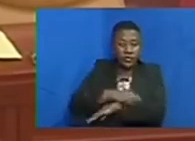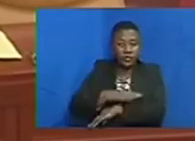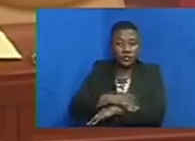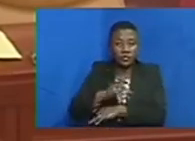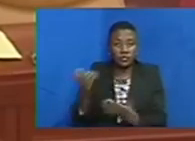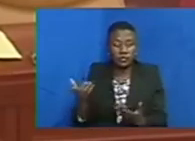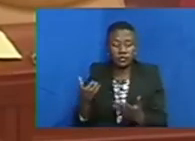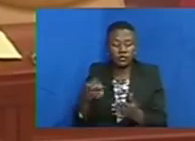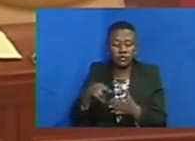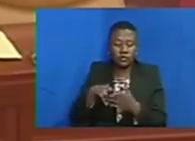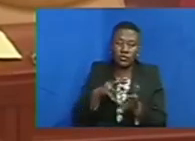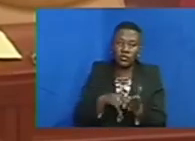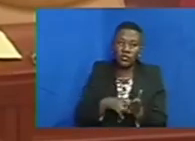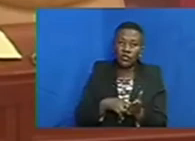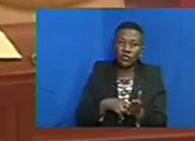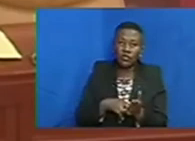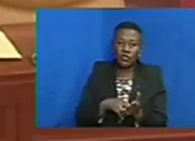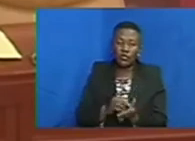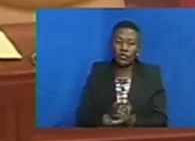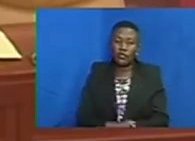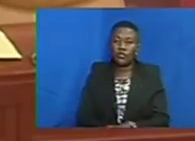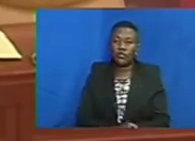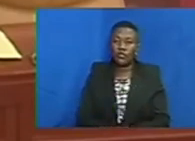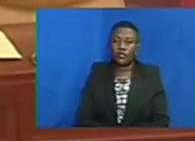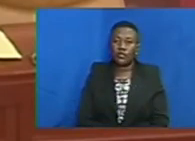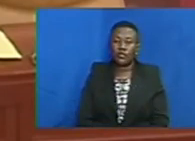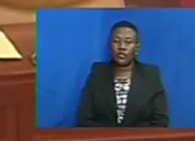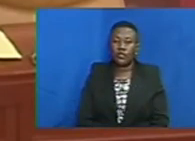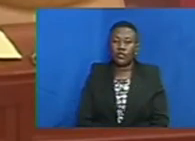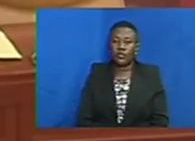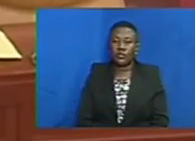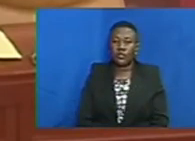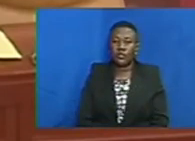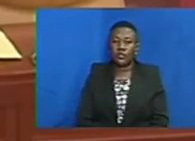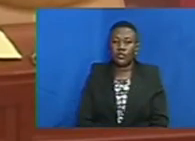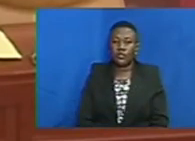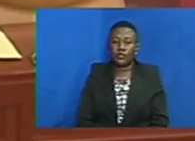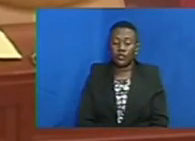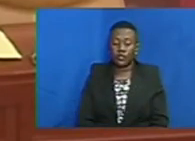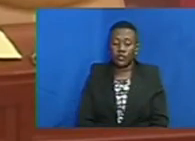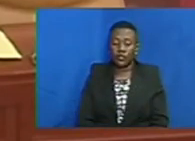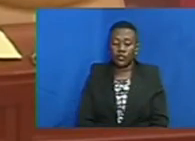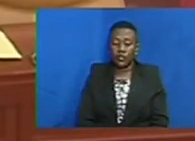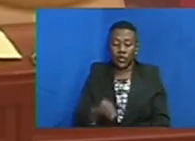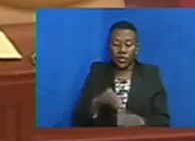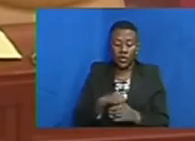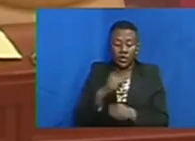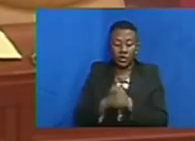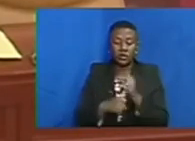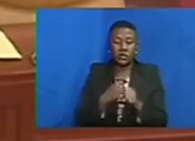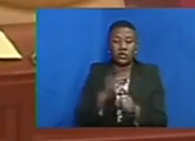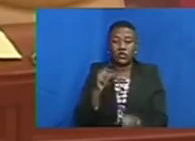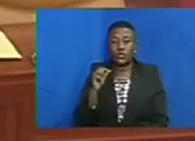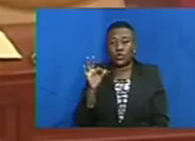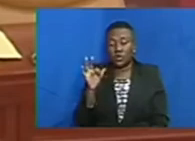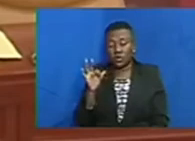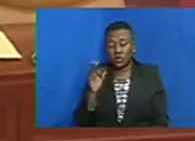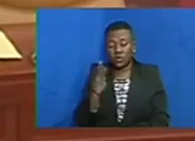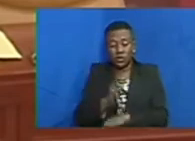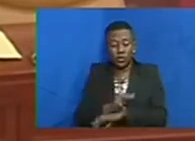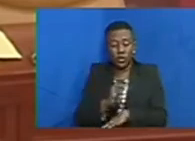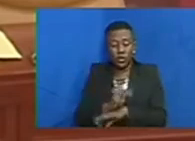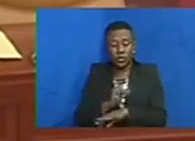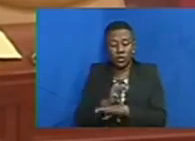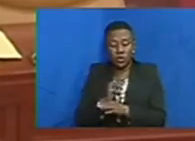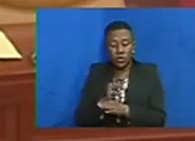reported by Mr. Speaker. Mr. Speaker, in the year 2019, the ministry was